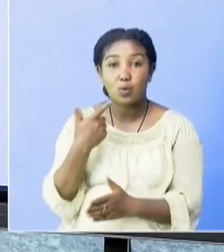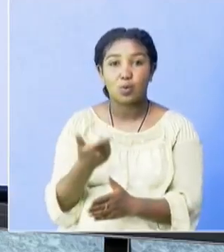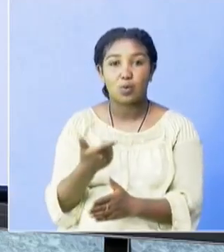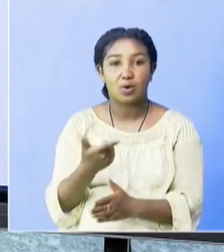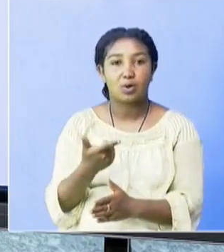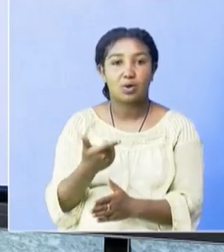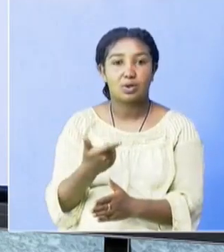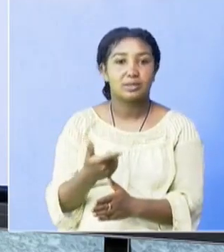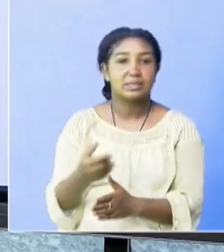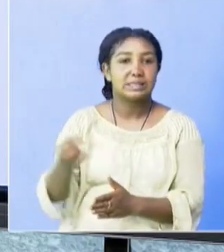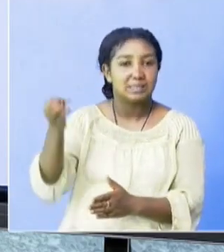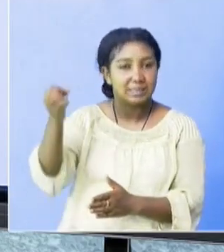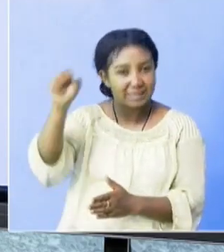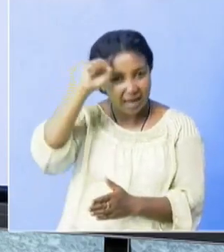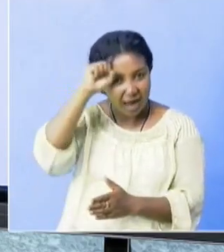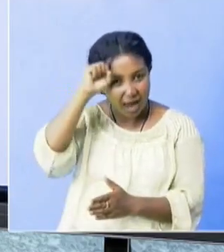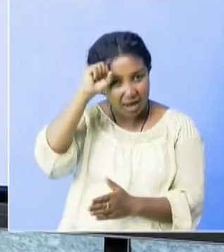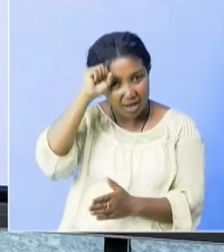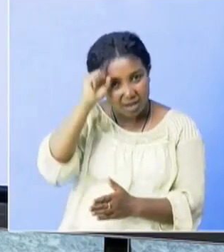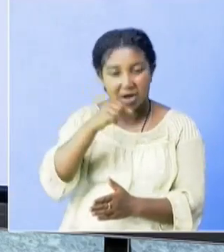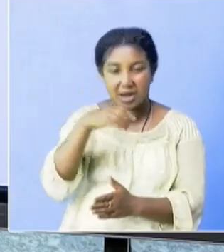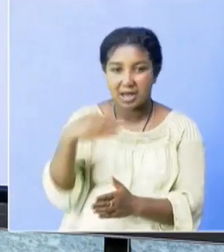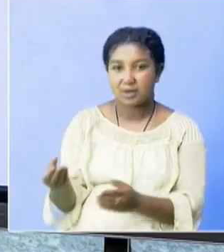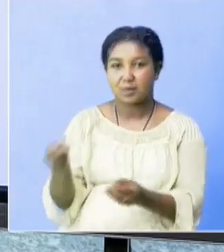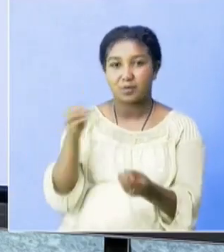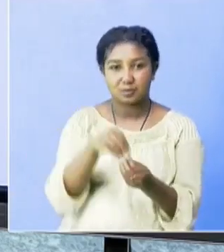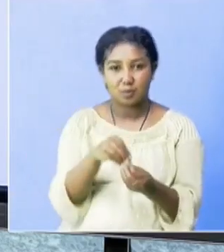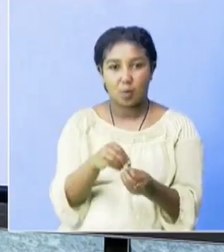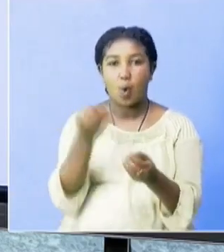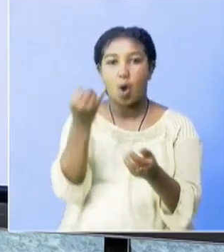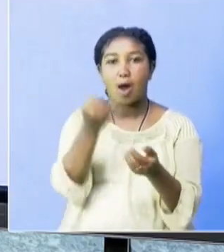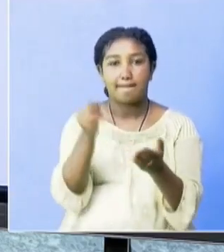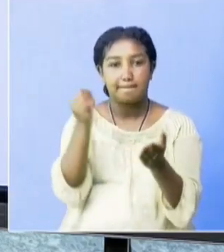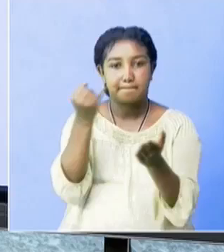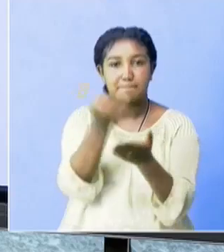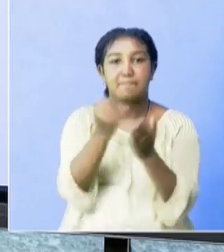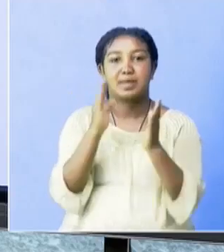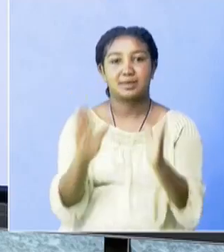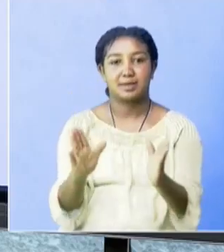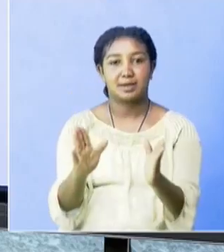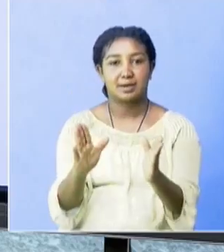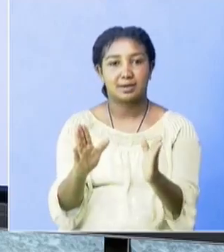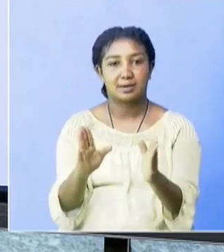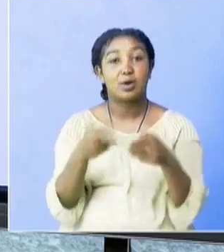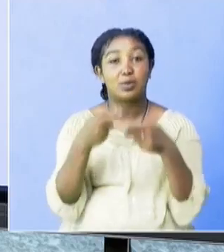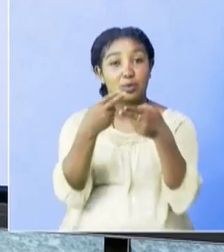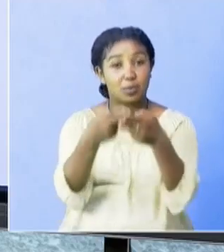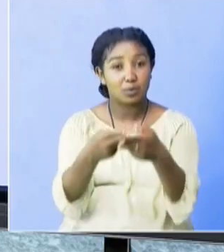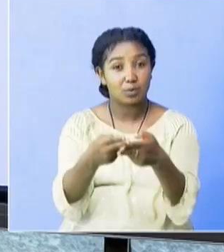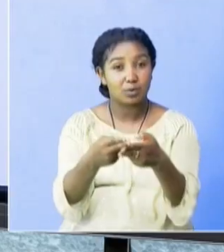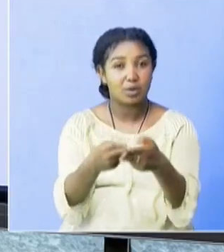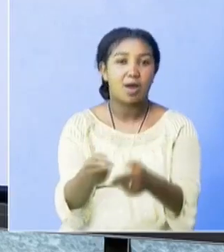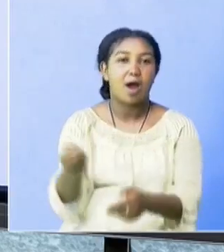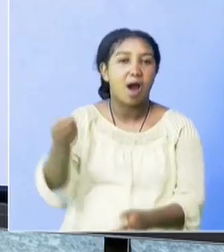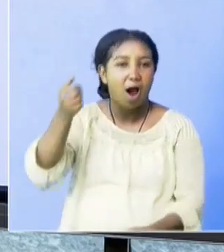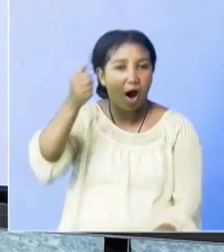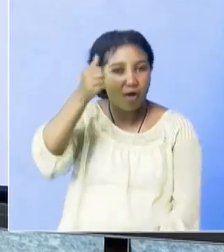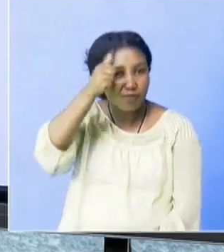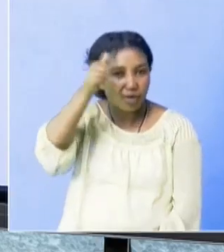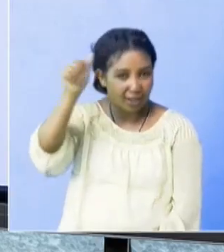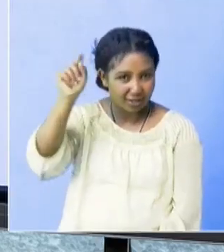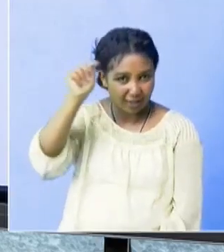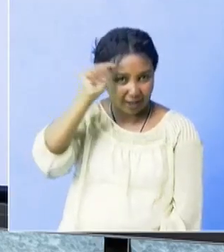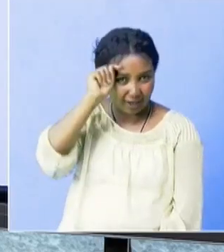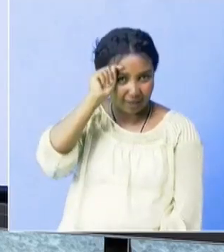like Tsagay Gabramid. And also painter, what's what we called Athawak